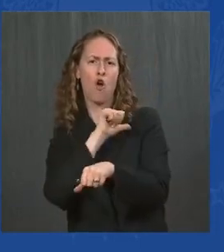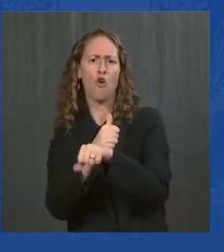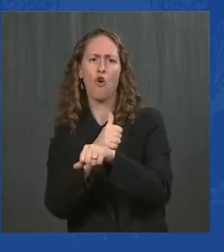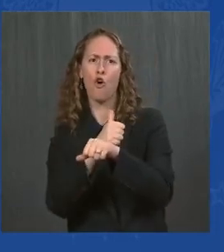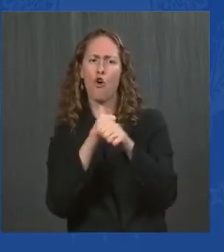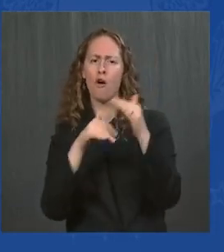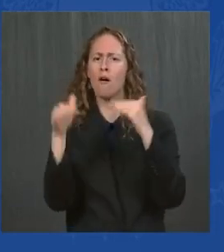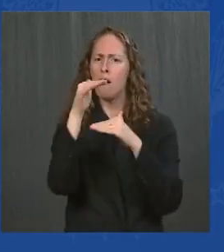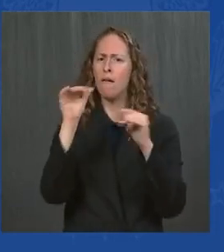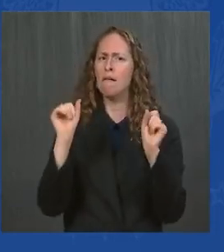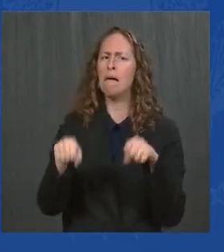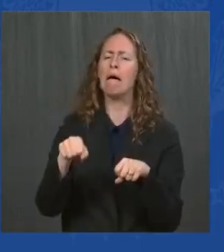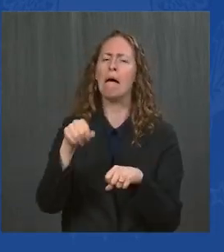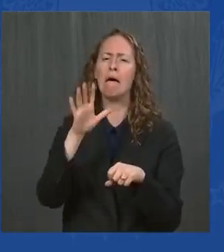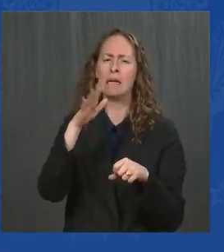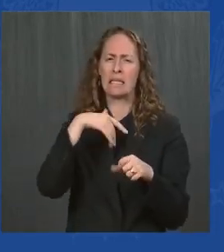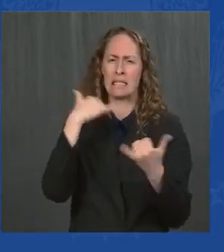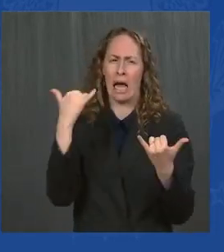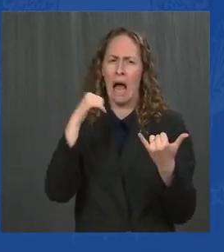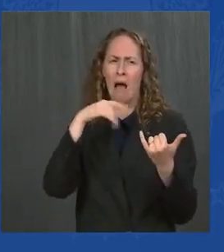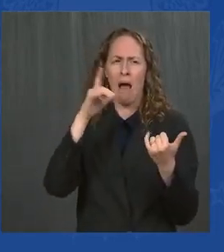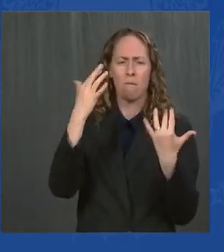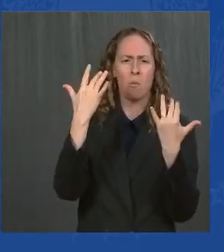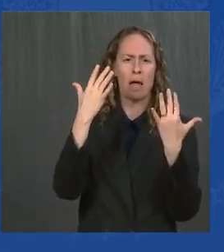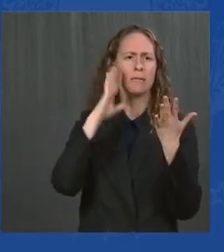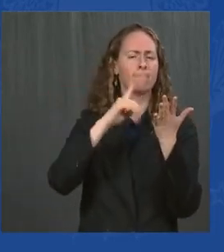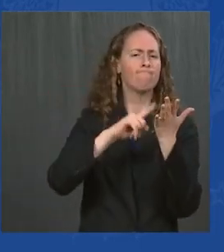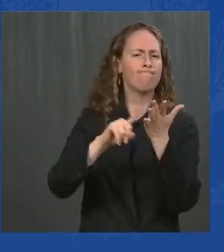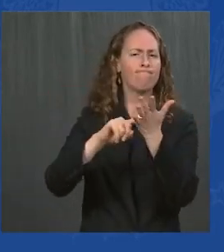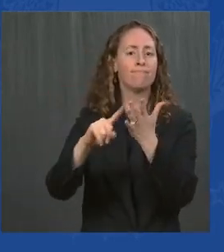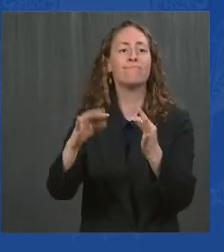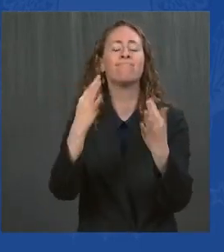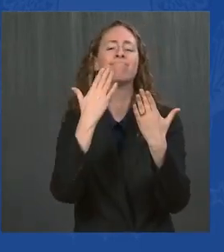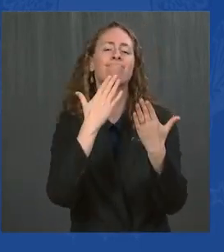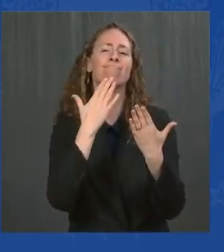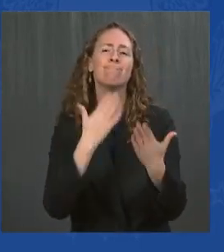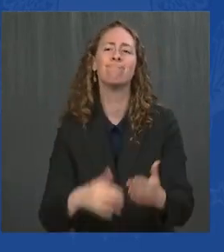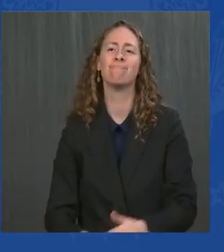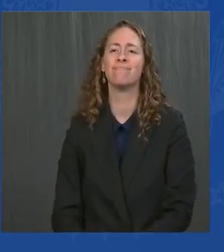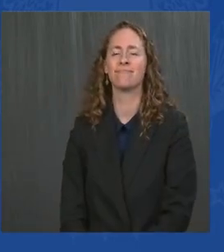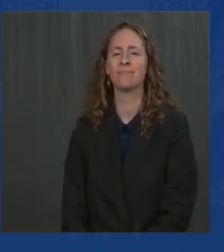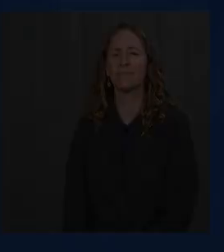to be checked. Thank you all very much. On the status of getting Americans out of Afghanistan.